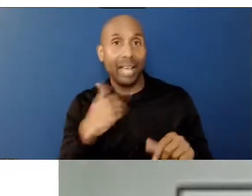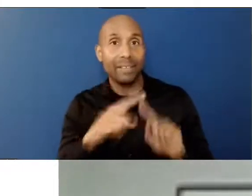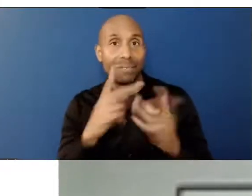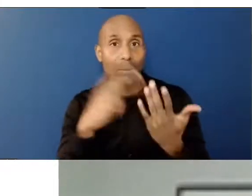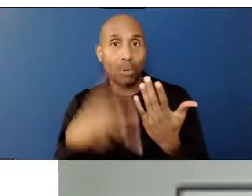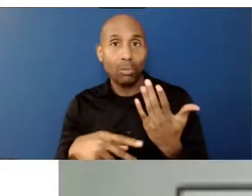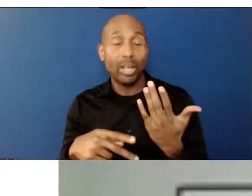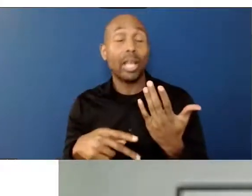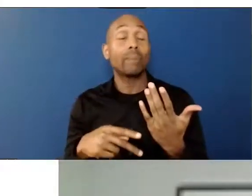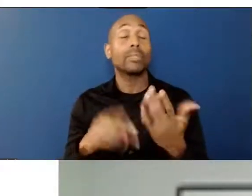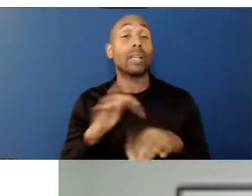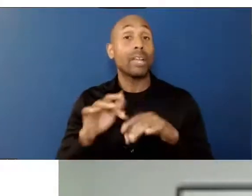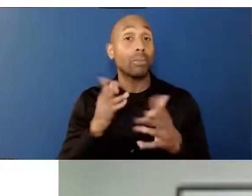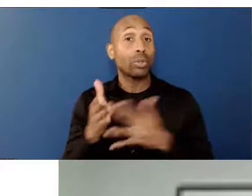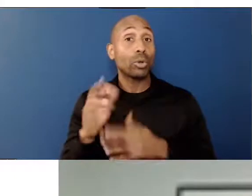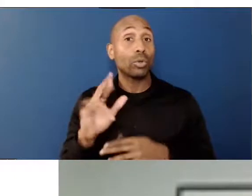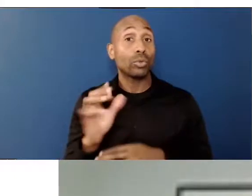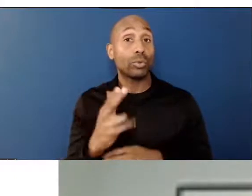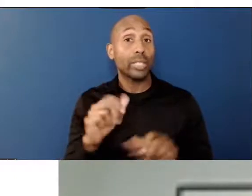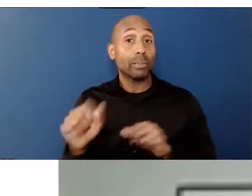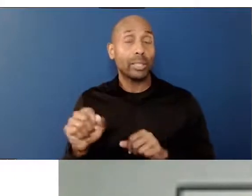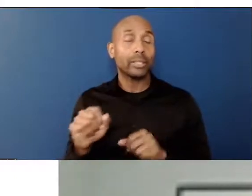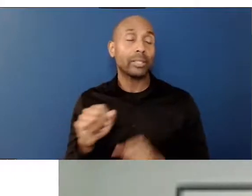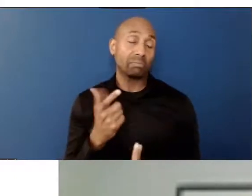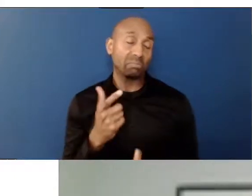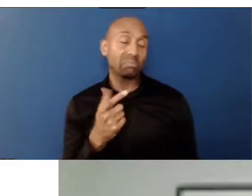has been really such a great,